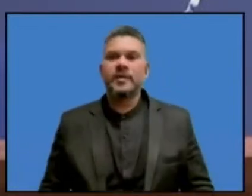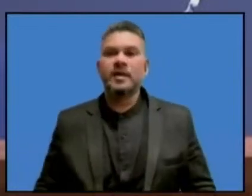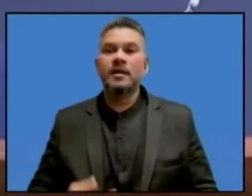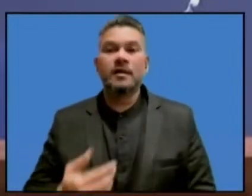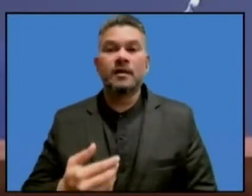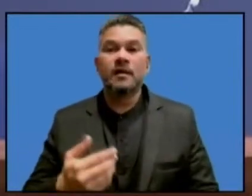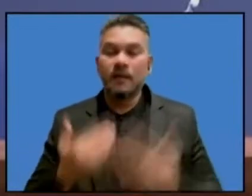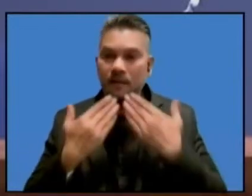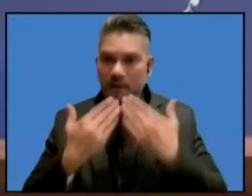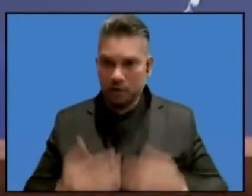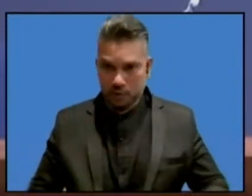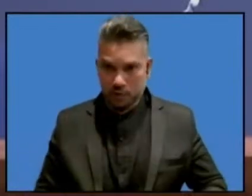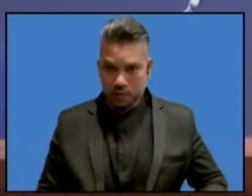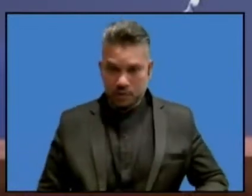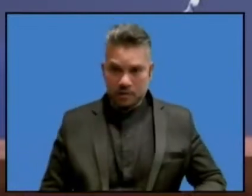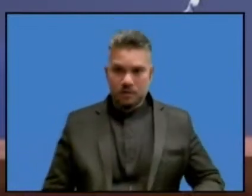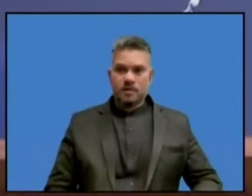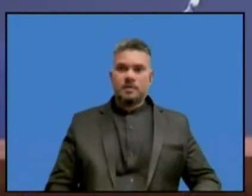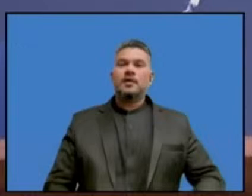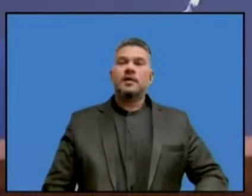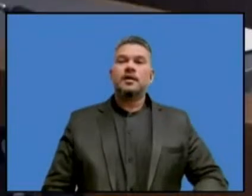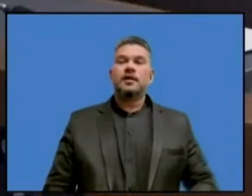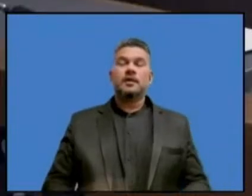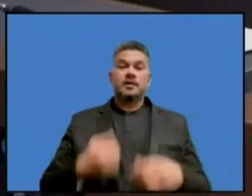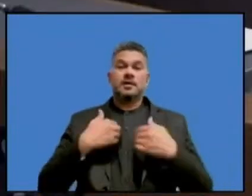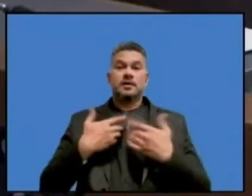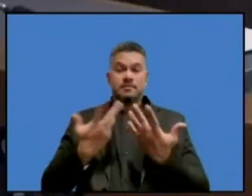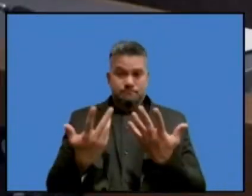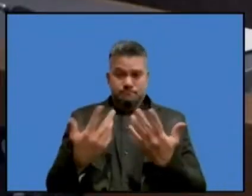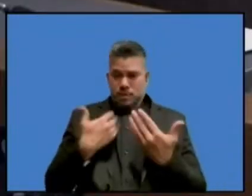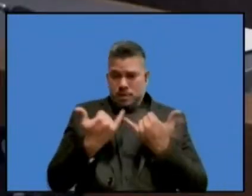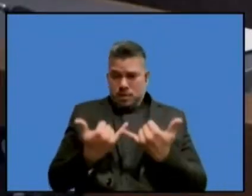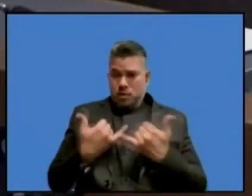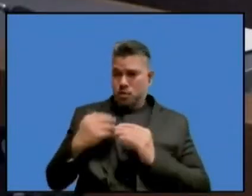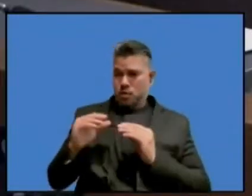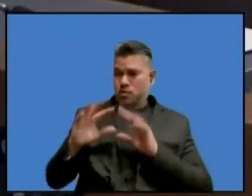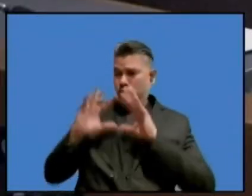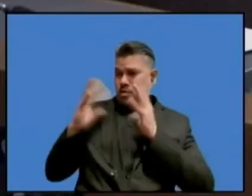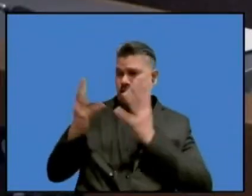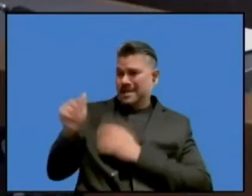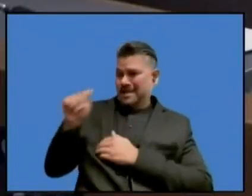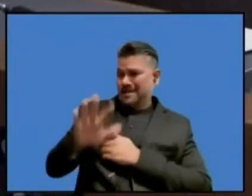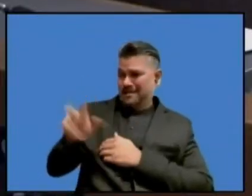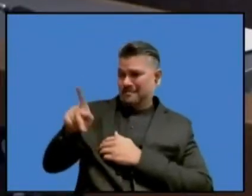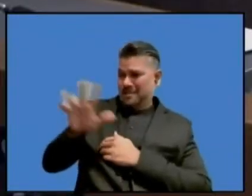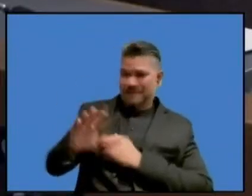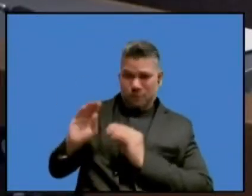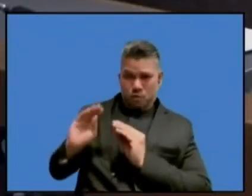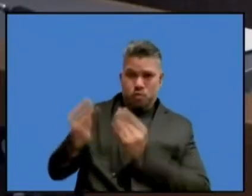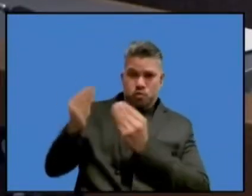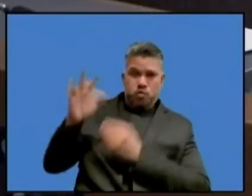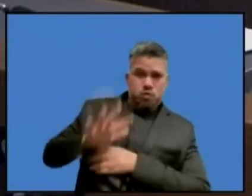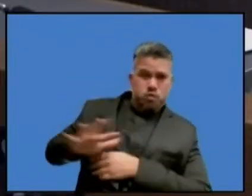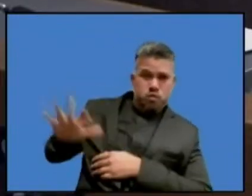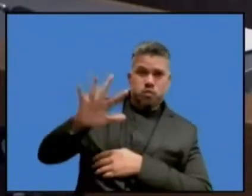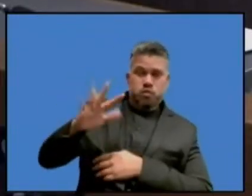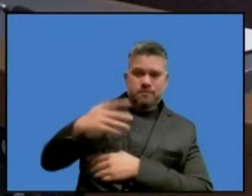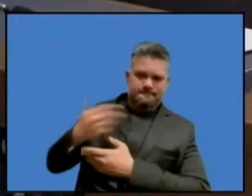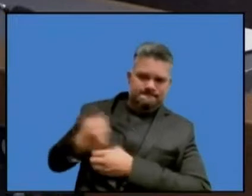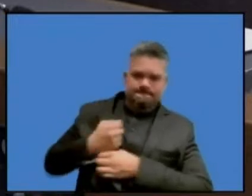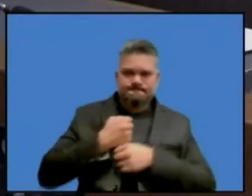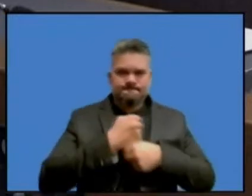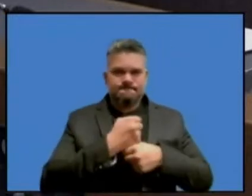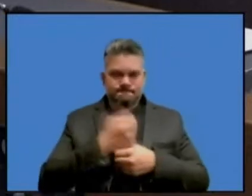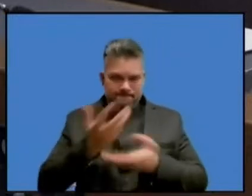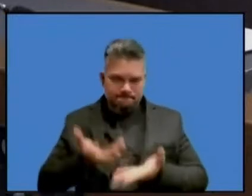I'm speaking today on behalf of youth across the Asia and Pacific region. The Migration, Youth and Children Platform, a network by youth for